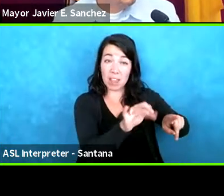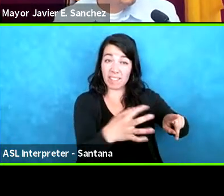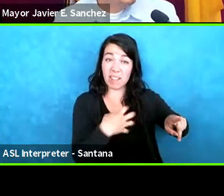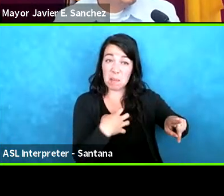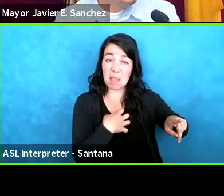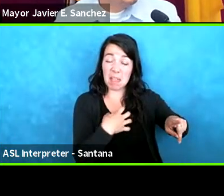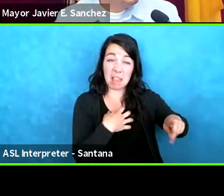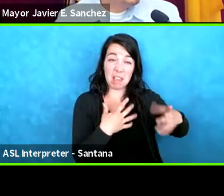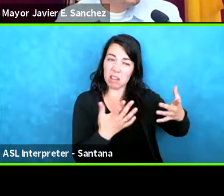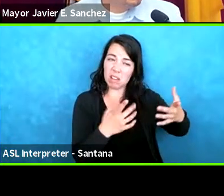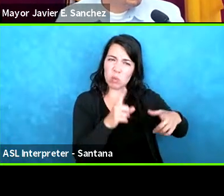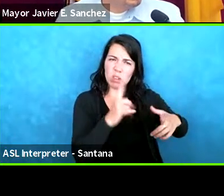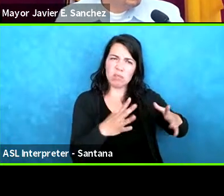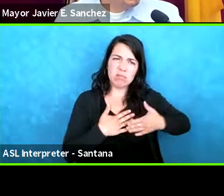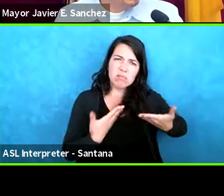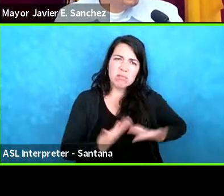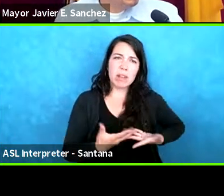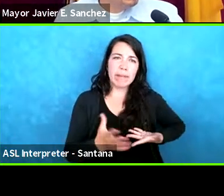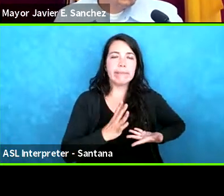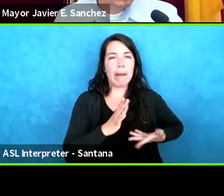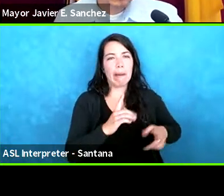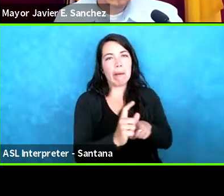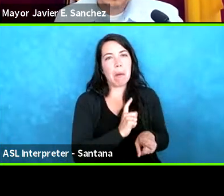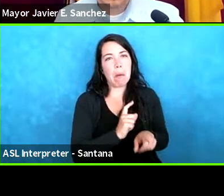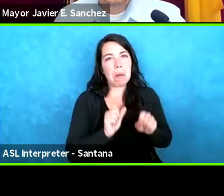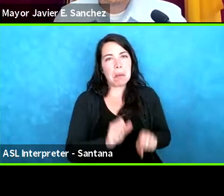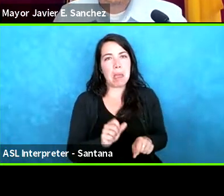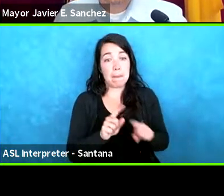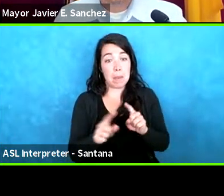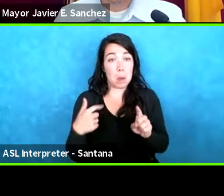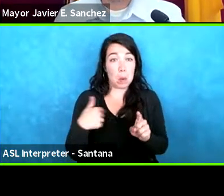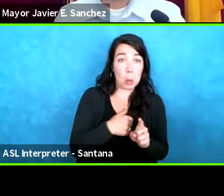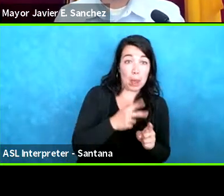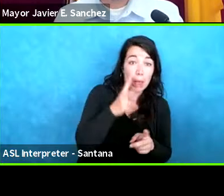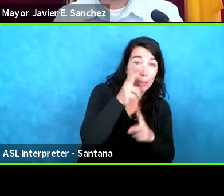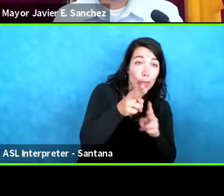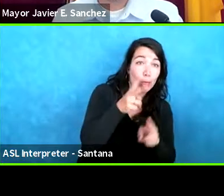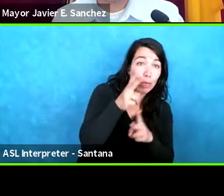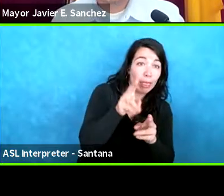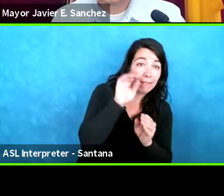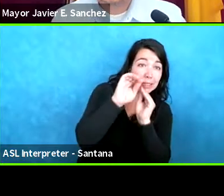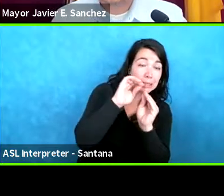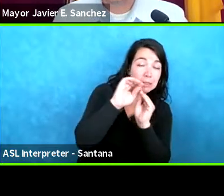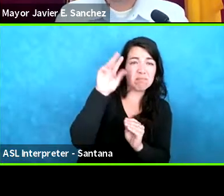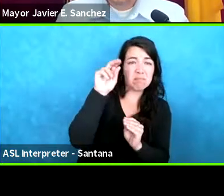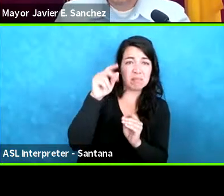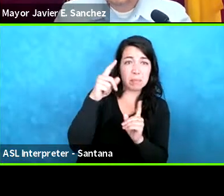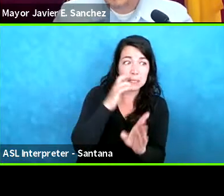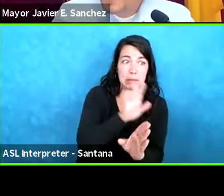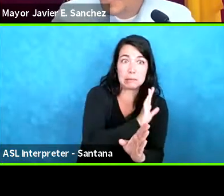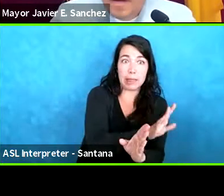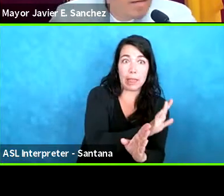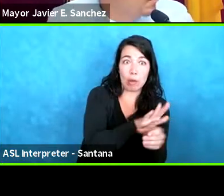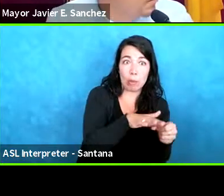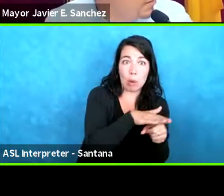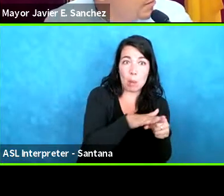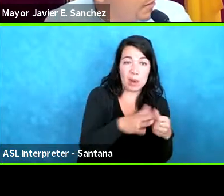work on hand in hand to see exactly what they feel that it's impeding into their property.